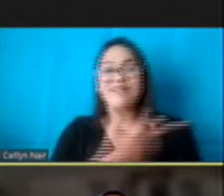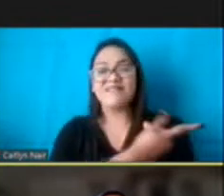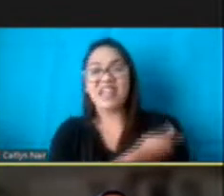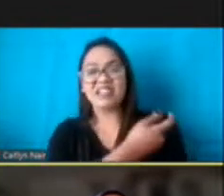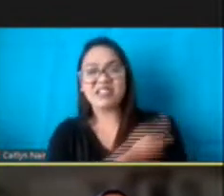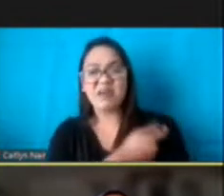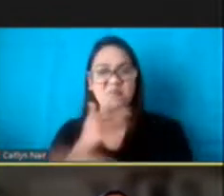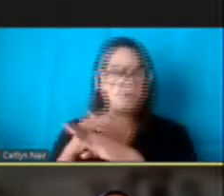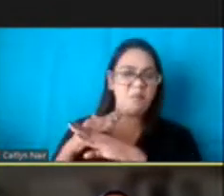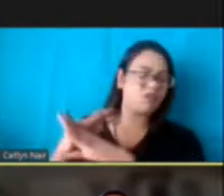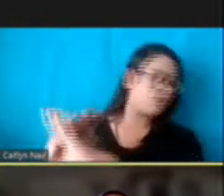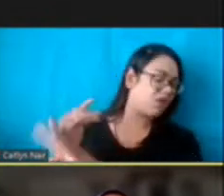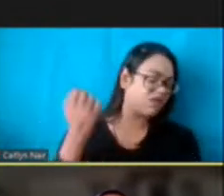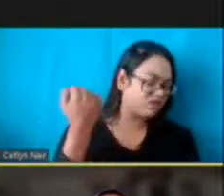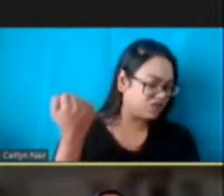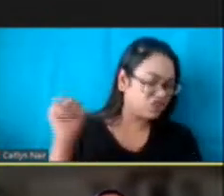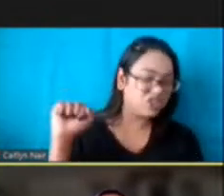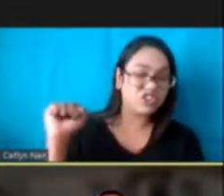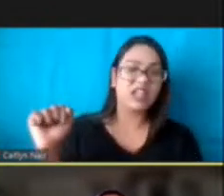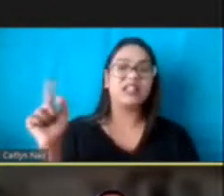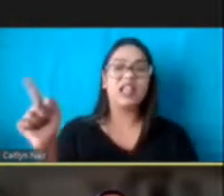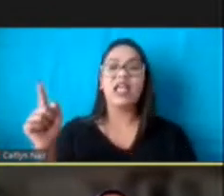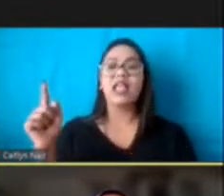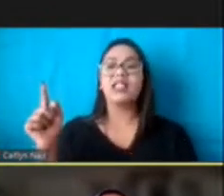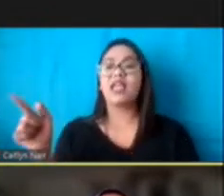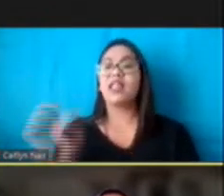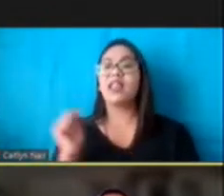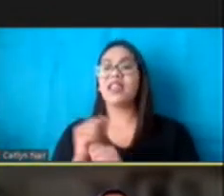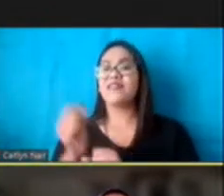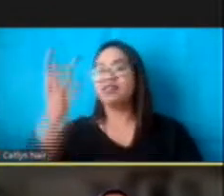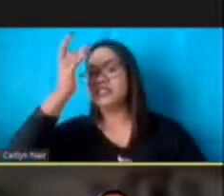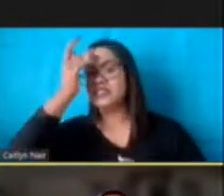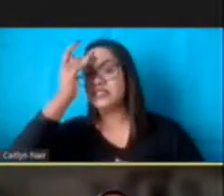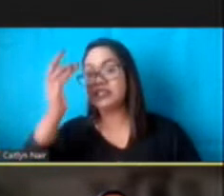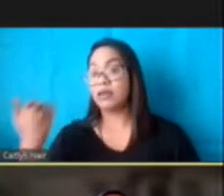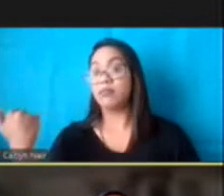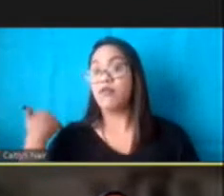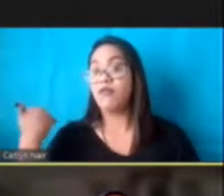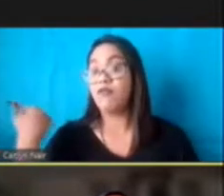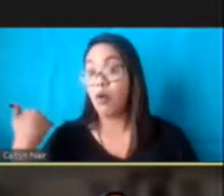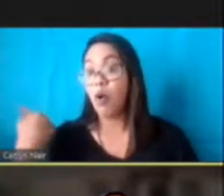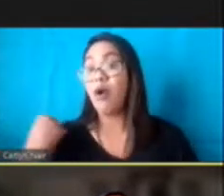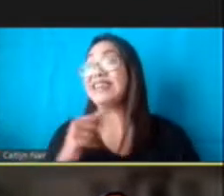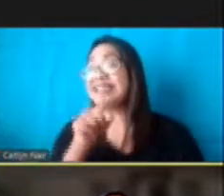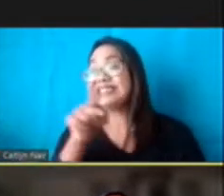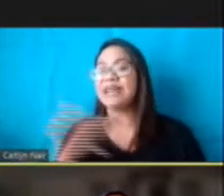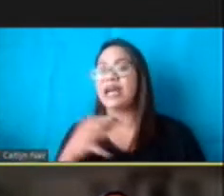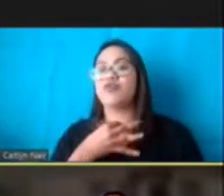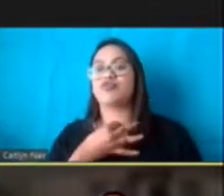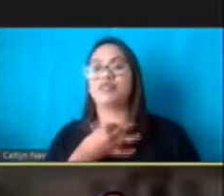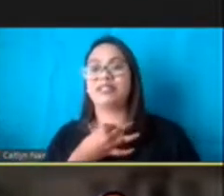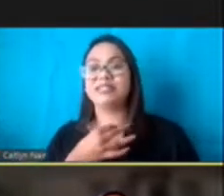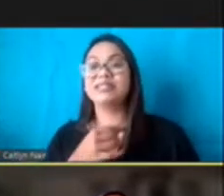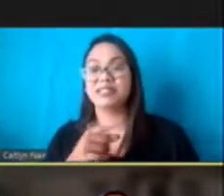those that have not had previous infection with coronavirus, I think are at risk. So the recommendations